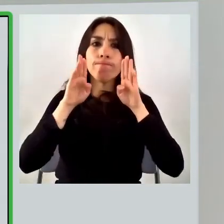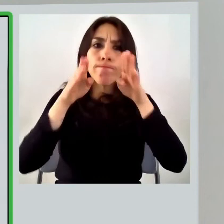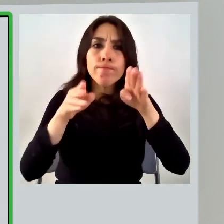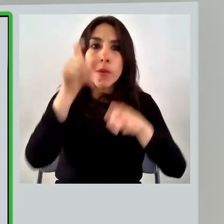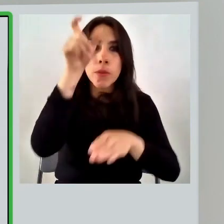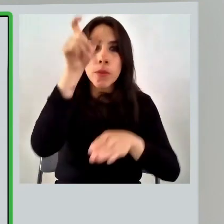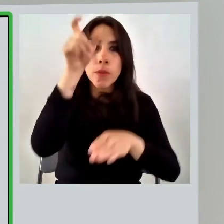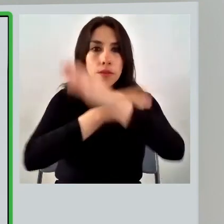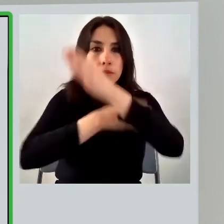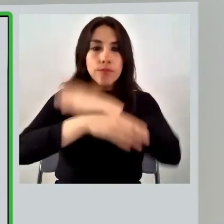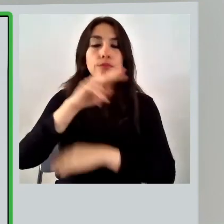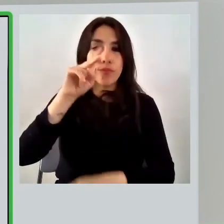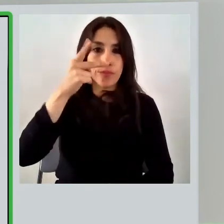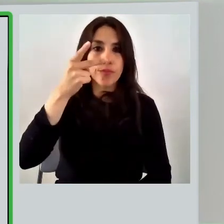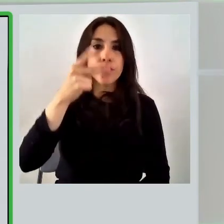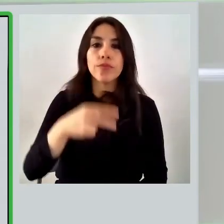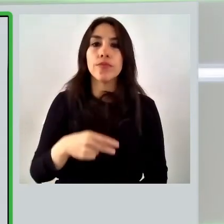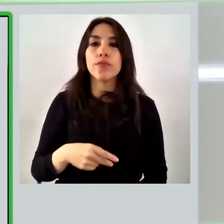peers.